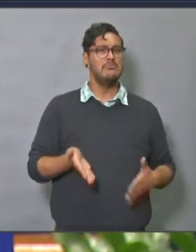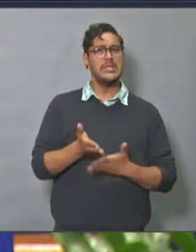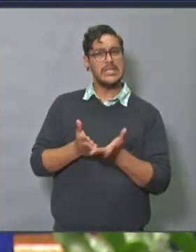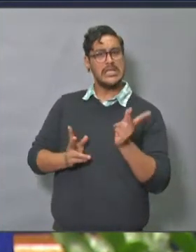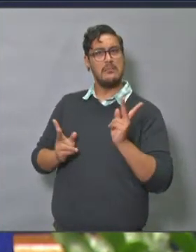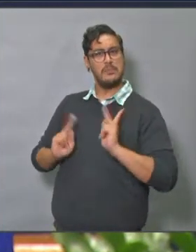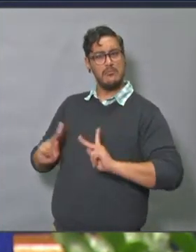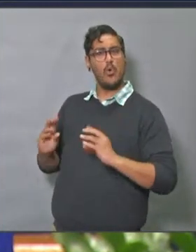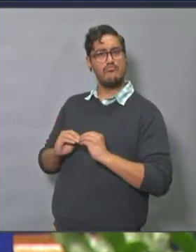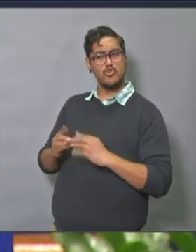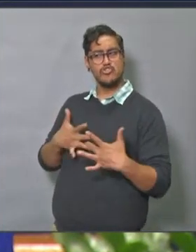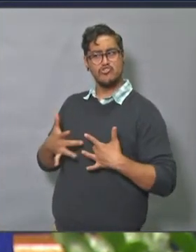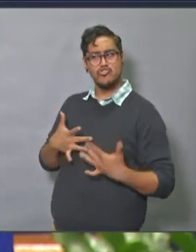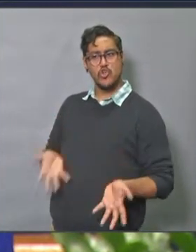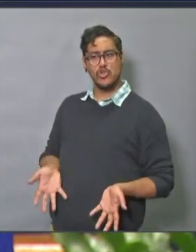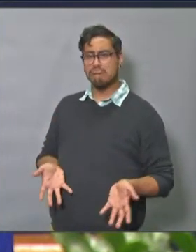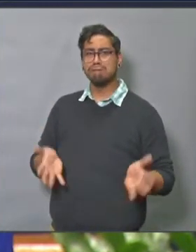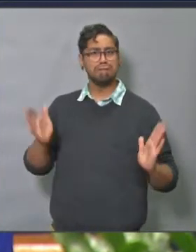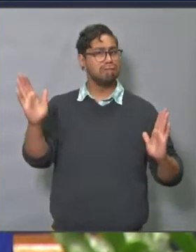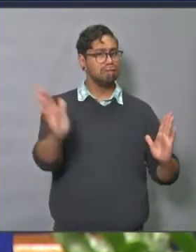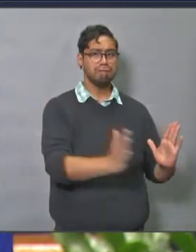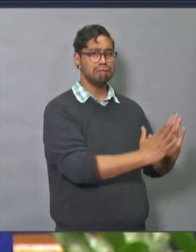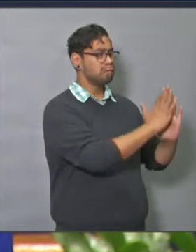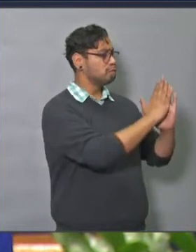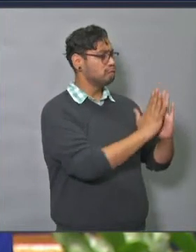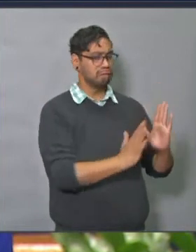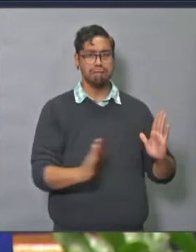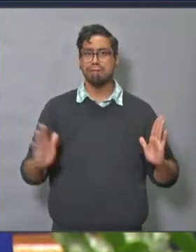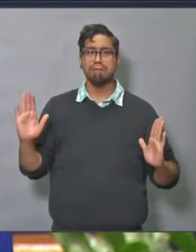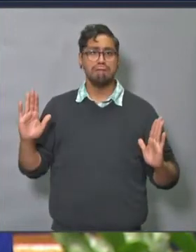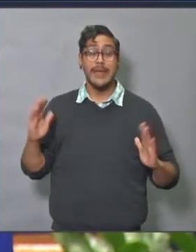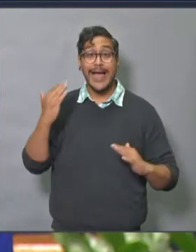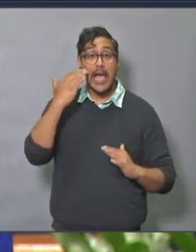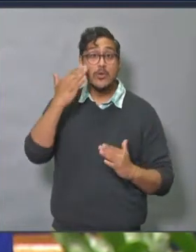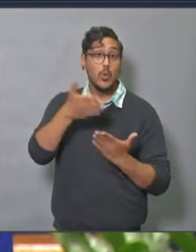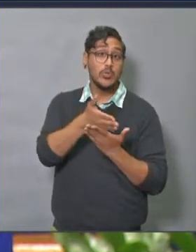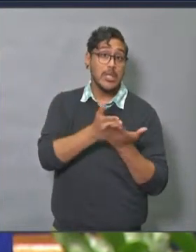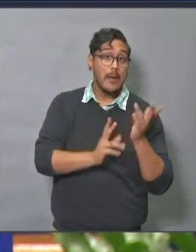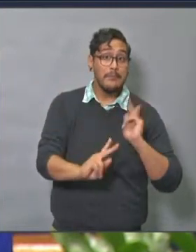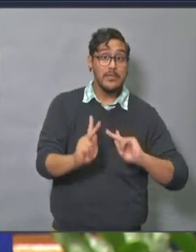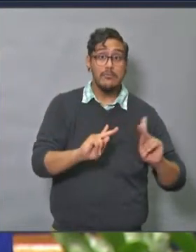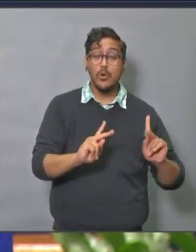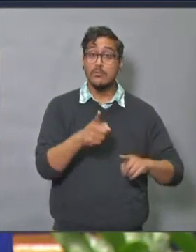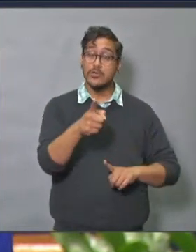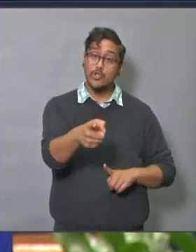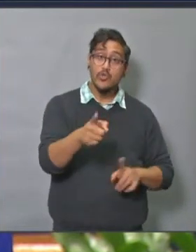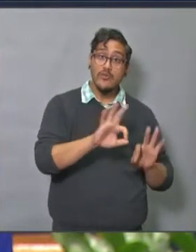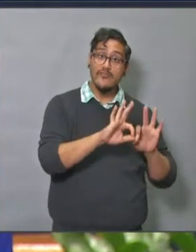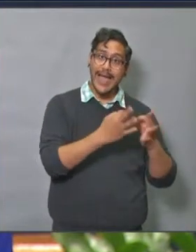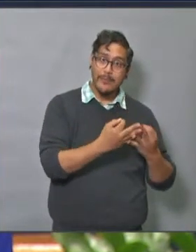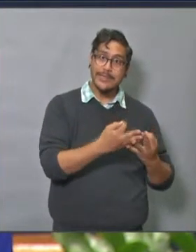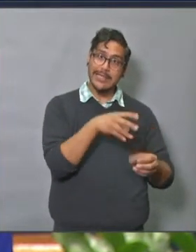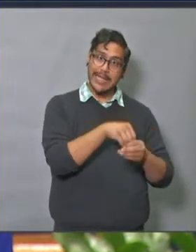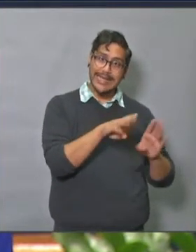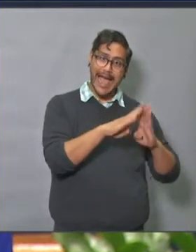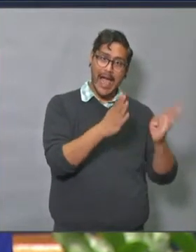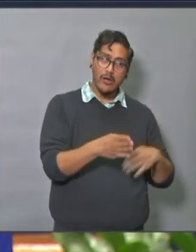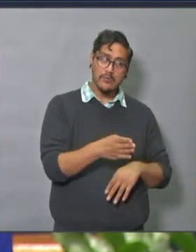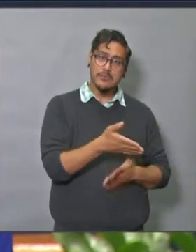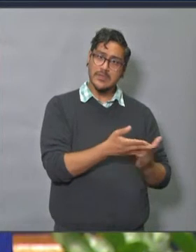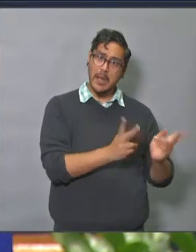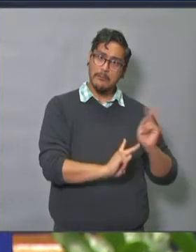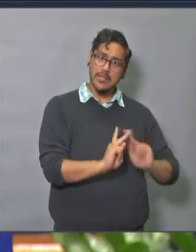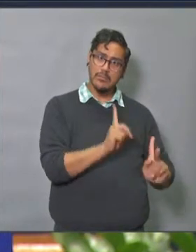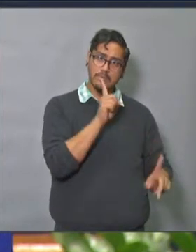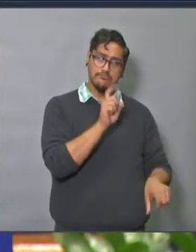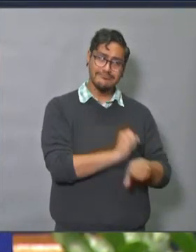conditions in which we're all living our lives. For those of us who are living with people who are more vulnerable, we might make very different decisions about what